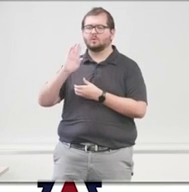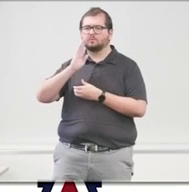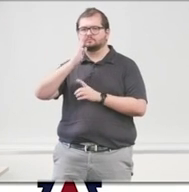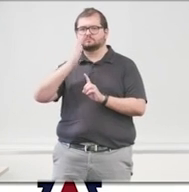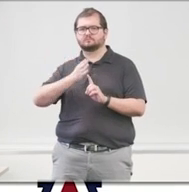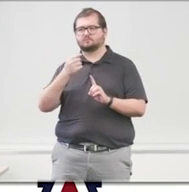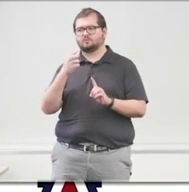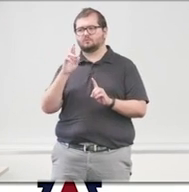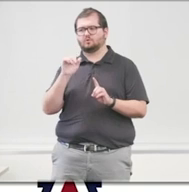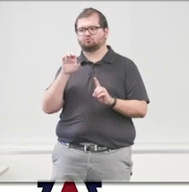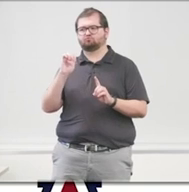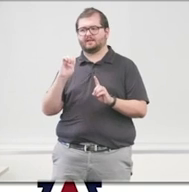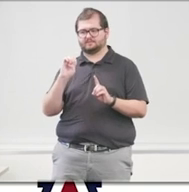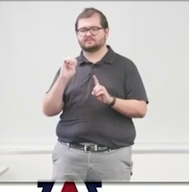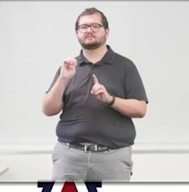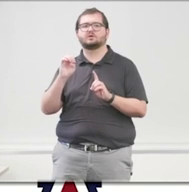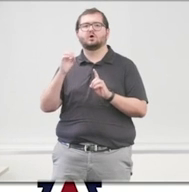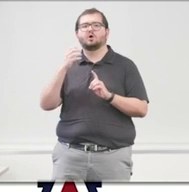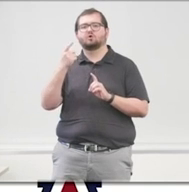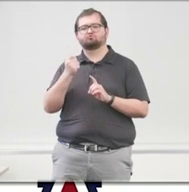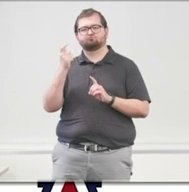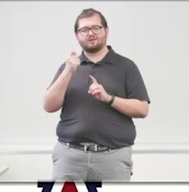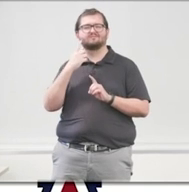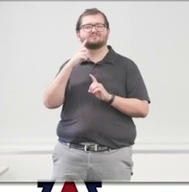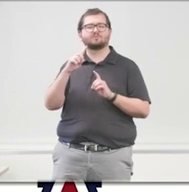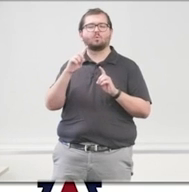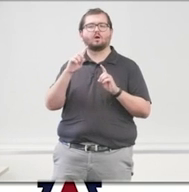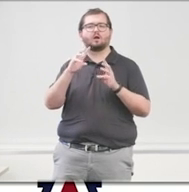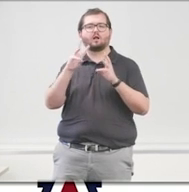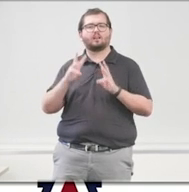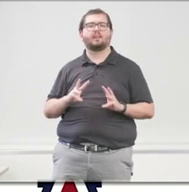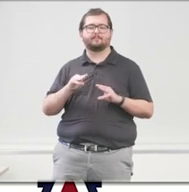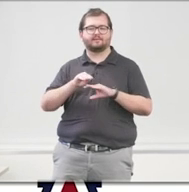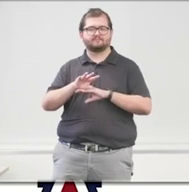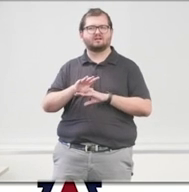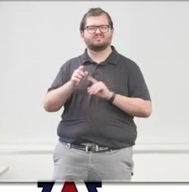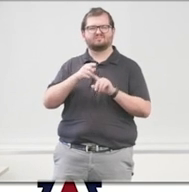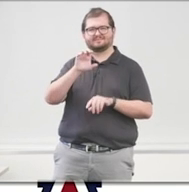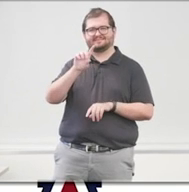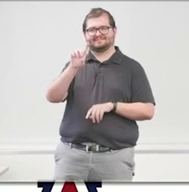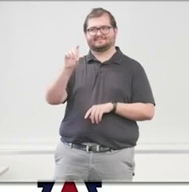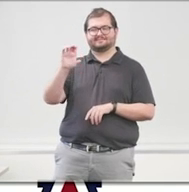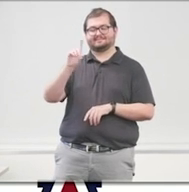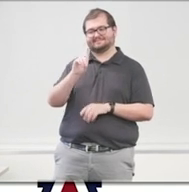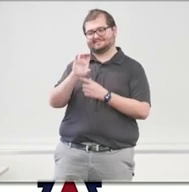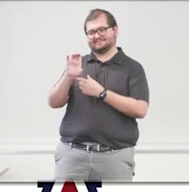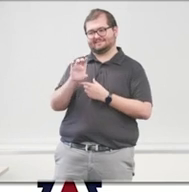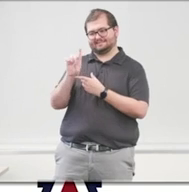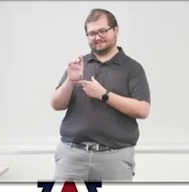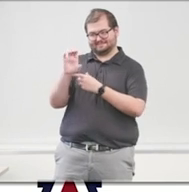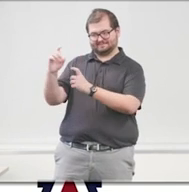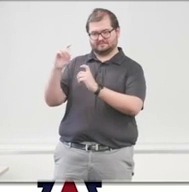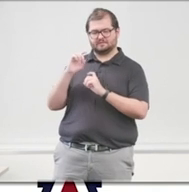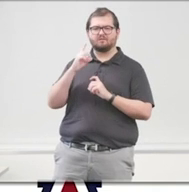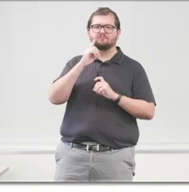which is the Building Resilience Against Climate Effects. It's a grant from the CDC, and we focus on things more than just heat, so wildfire smoke and